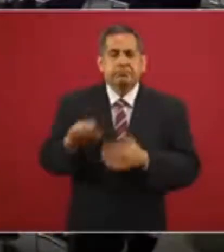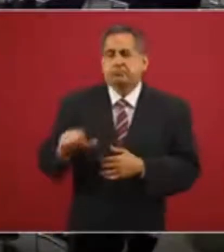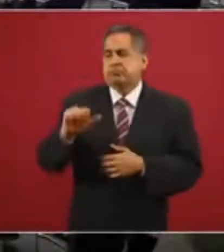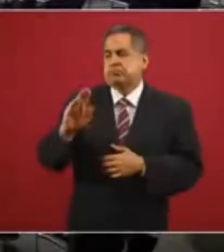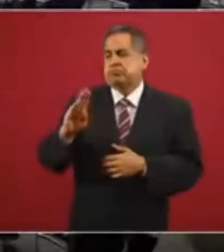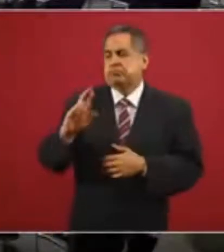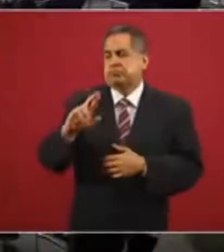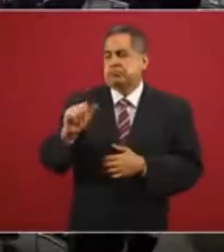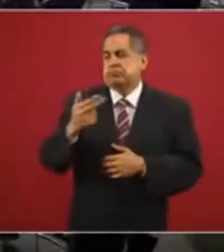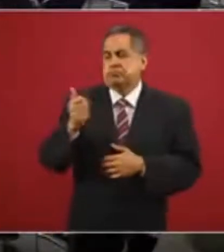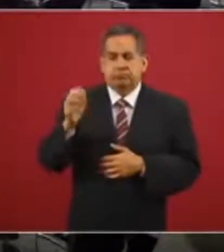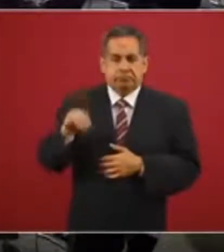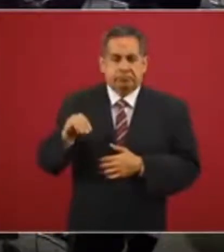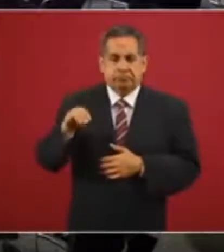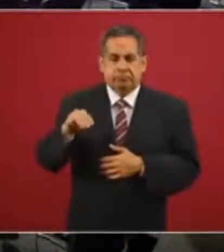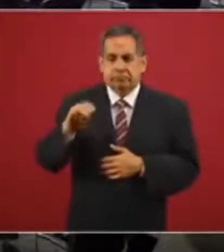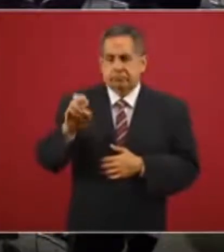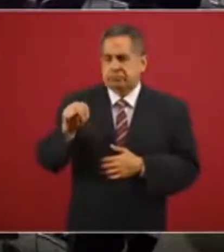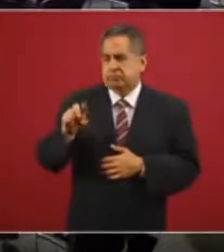Mendieta, un